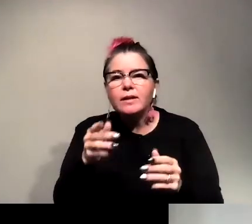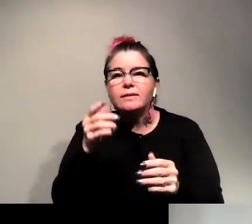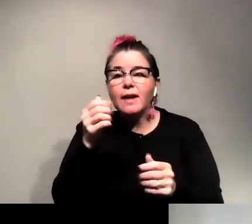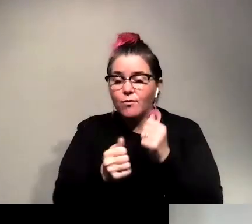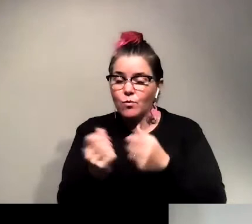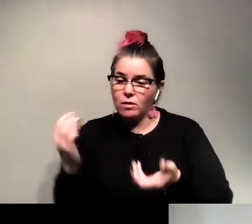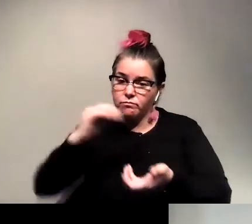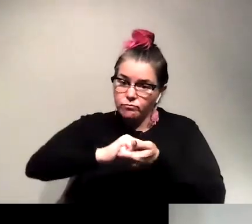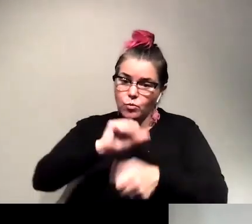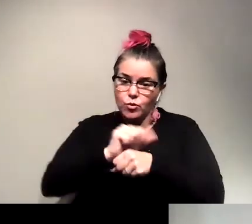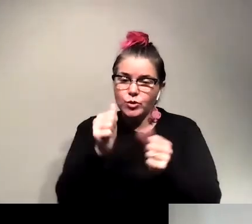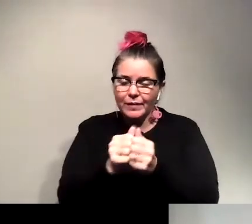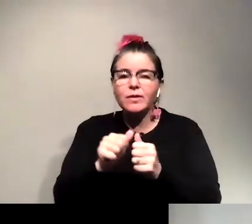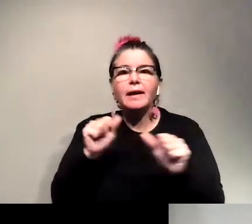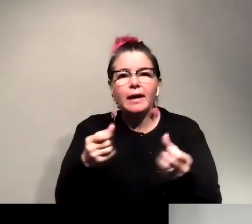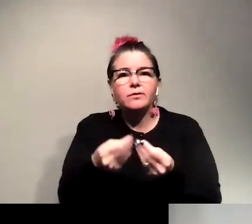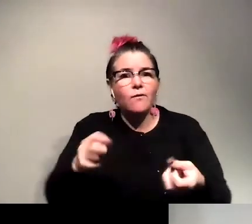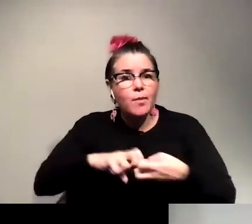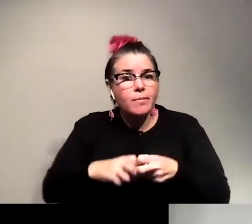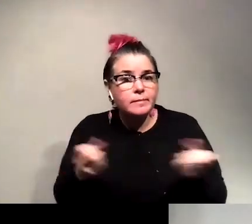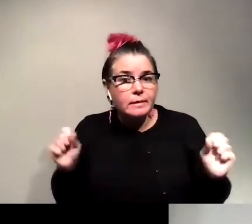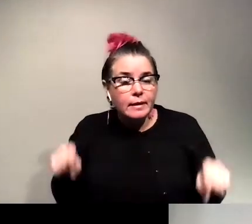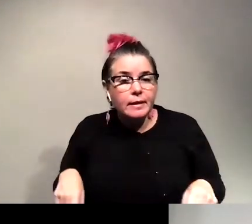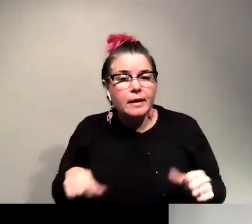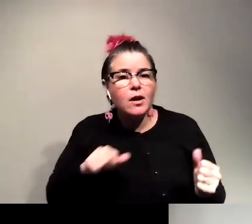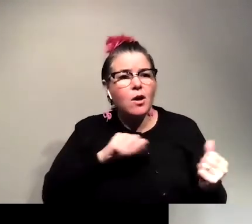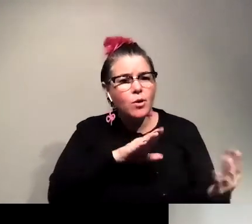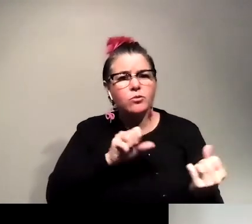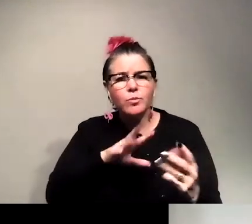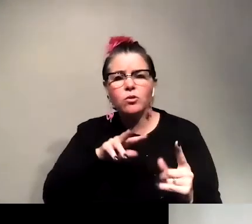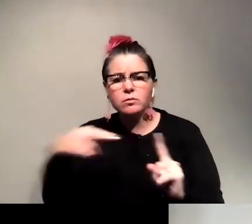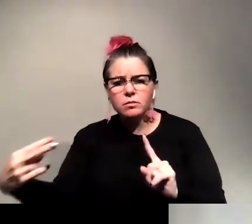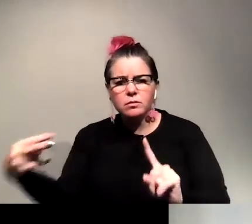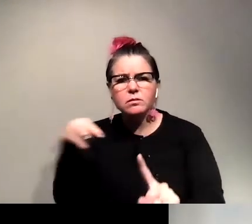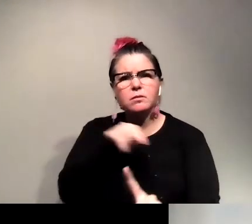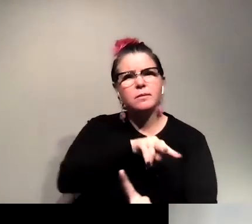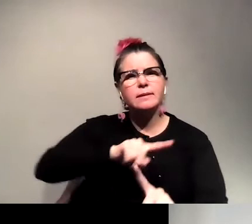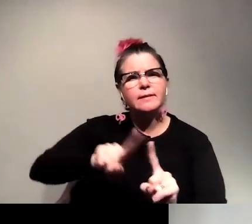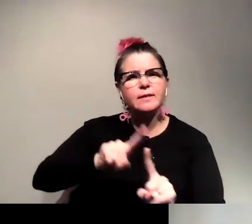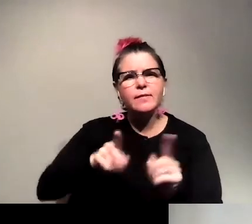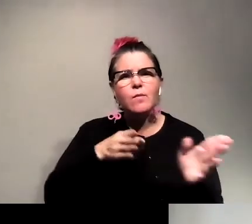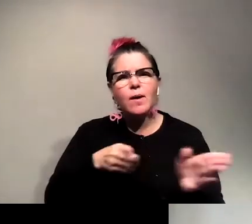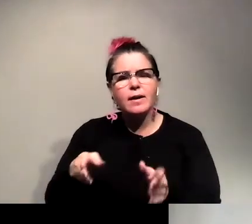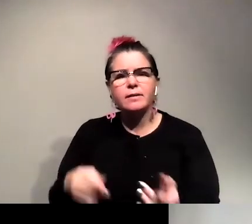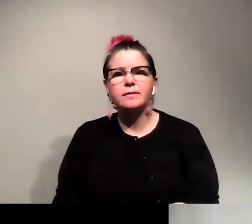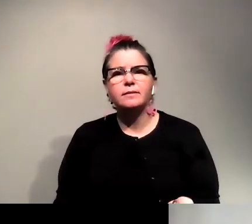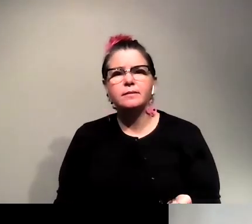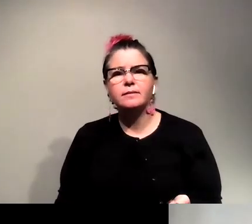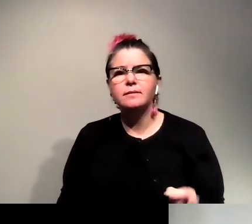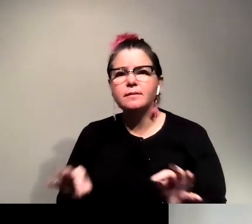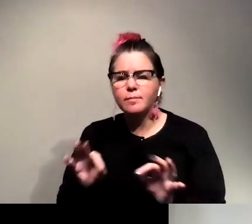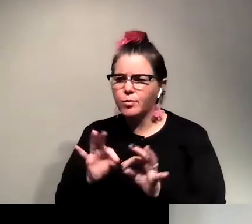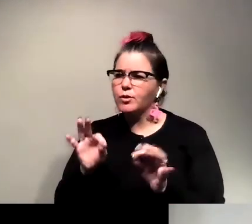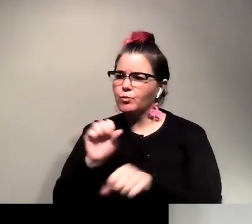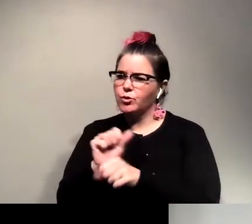they're going to be able to solve that problem, right? And approach it from ways that people might not have even thought of before if they weren't working with people with different